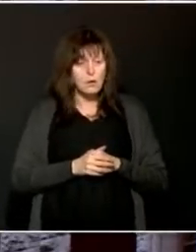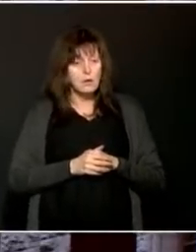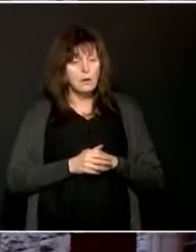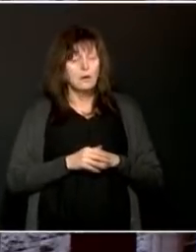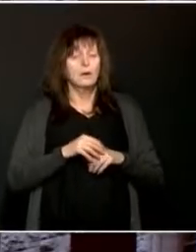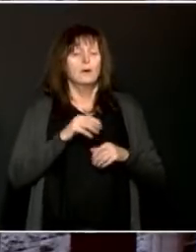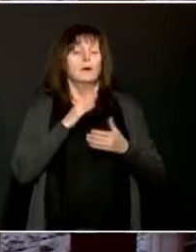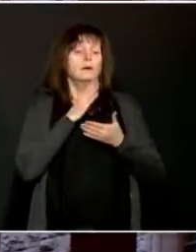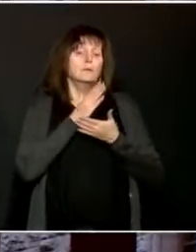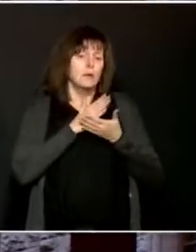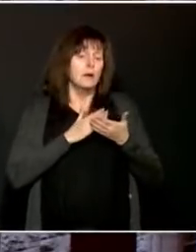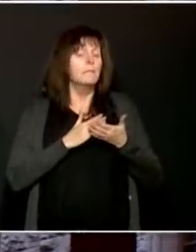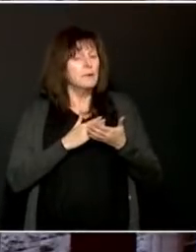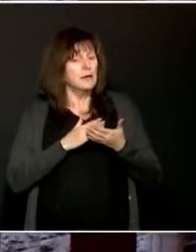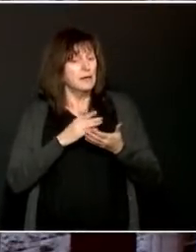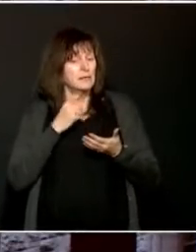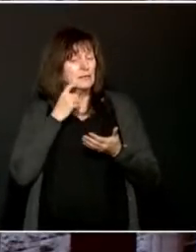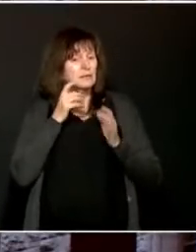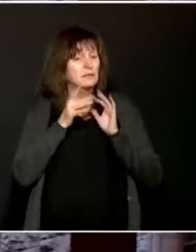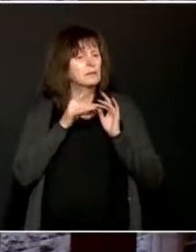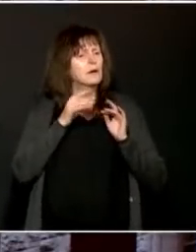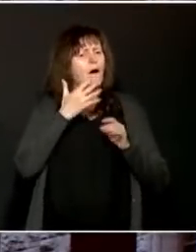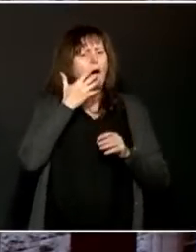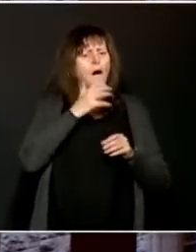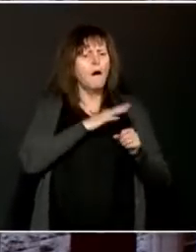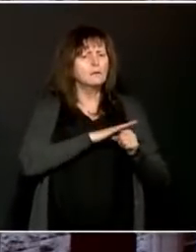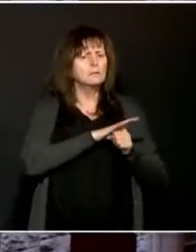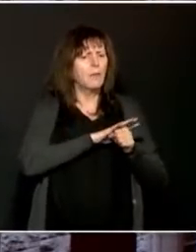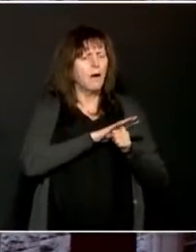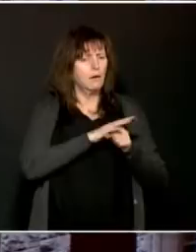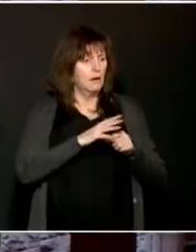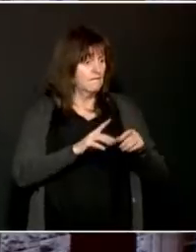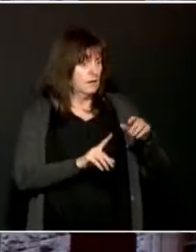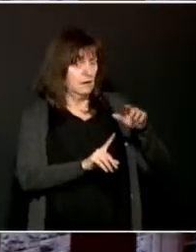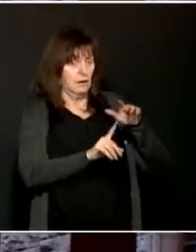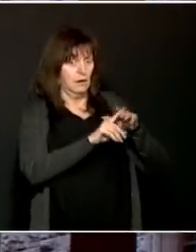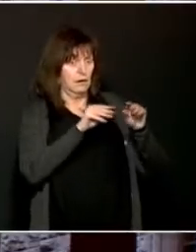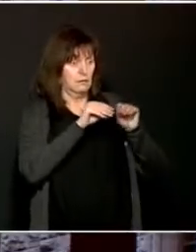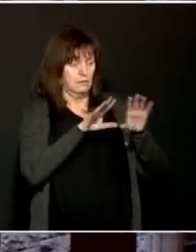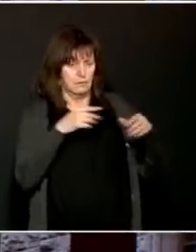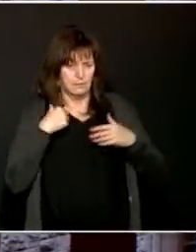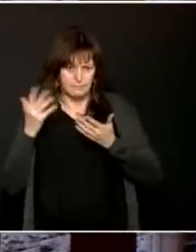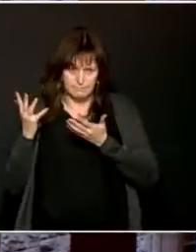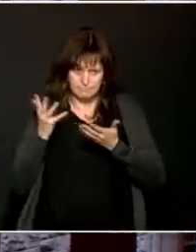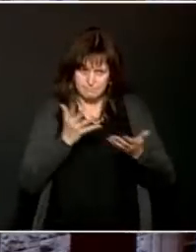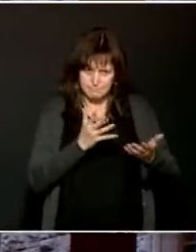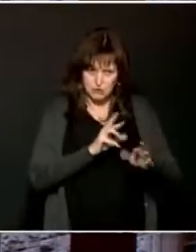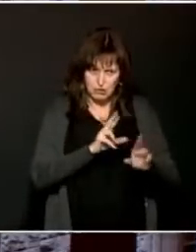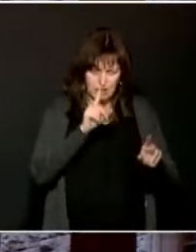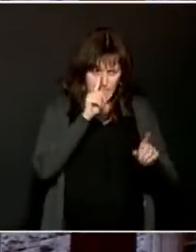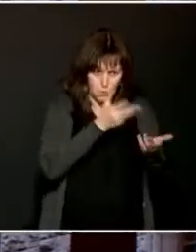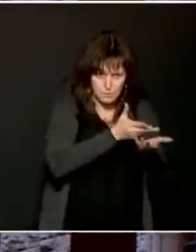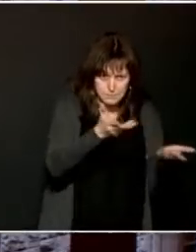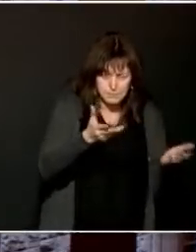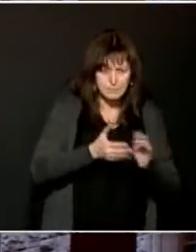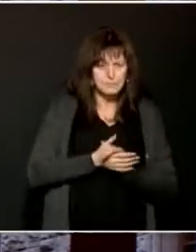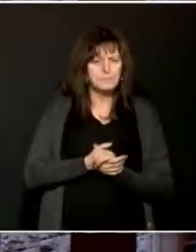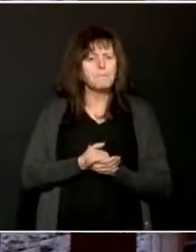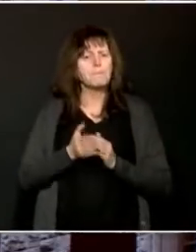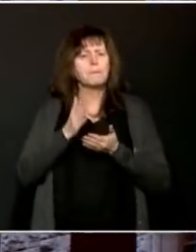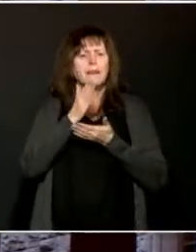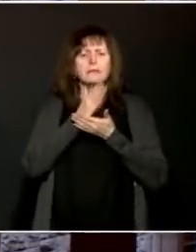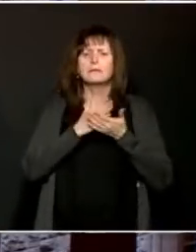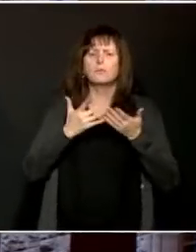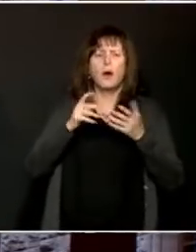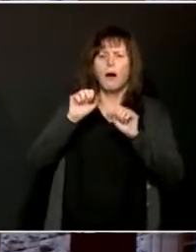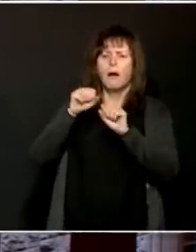there. Much like we did, we had requests from some of our lockdown zones, as in Thunder Bay and Sudbury, and had to deal